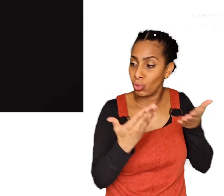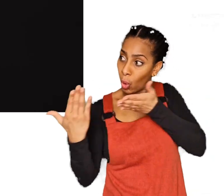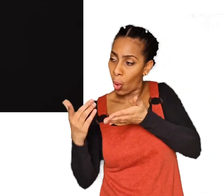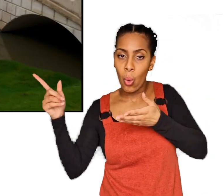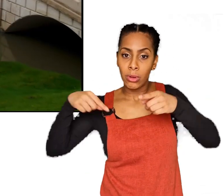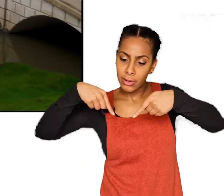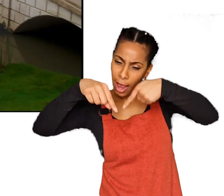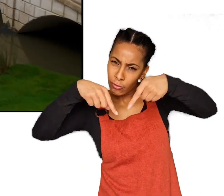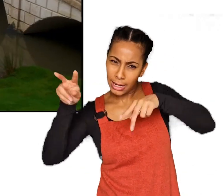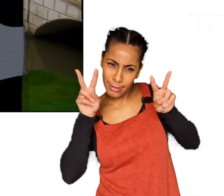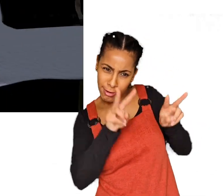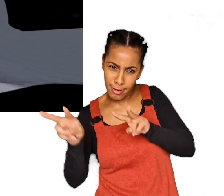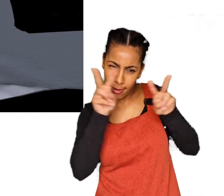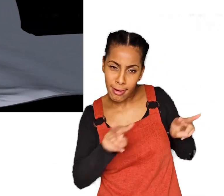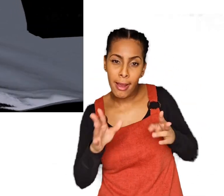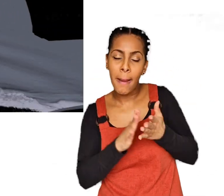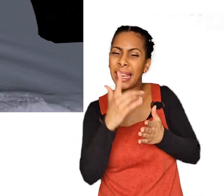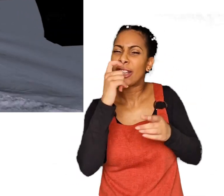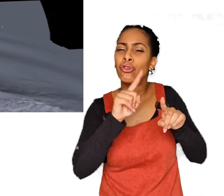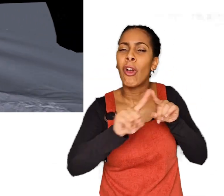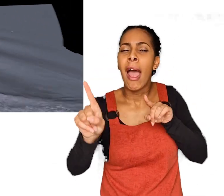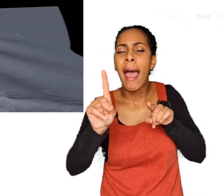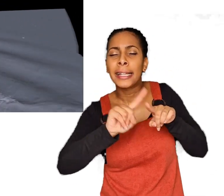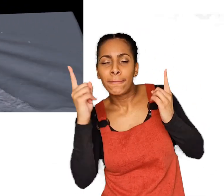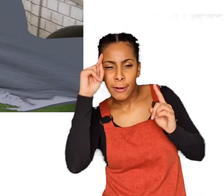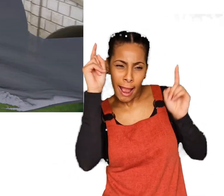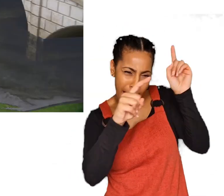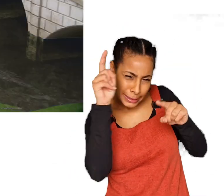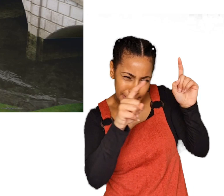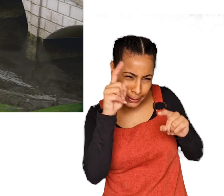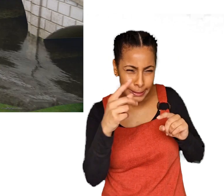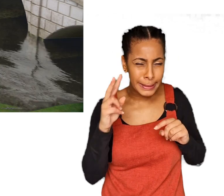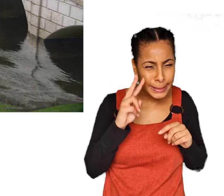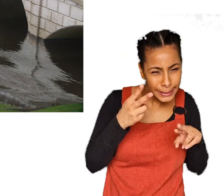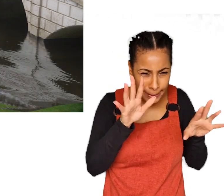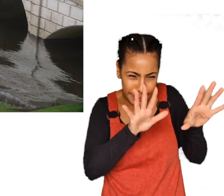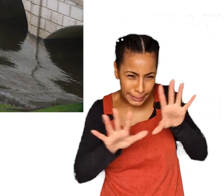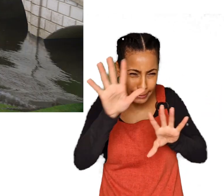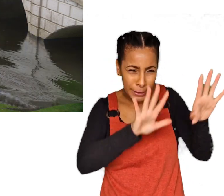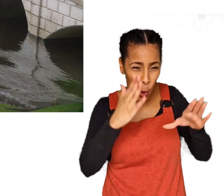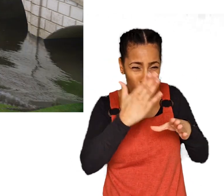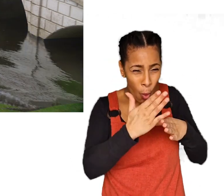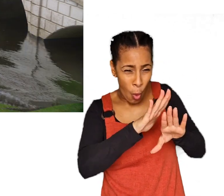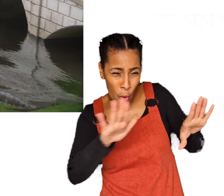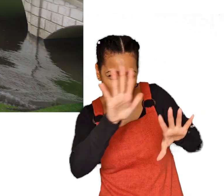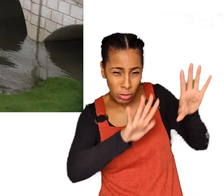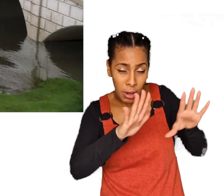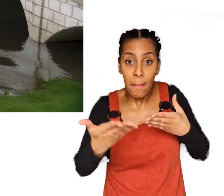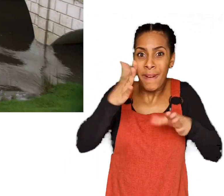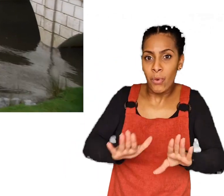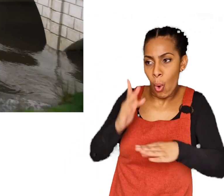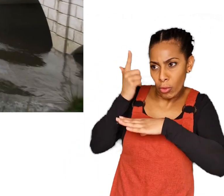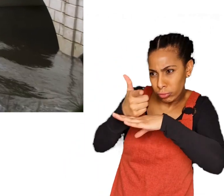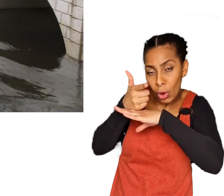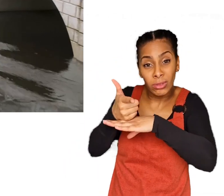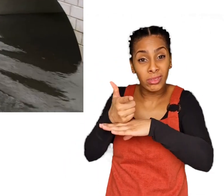few different ideas before it actually gets shot. It's for the directors to see if it's gonna work or not. Because on set, in